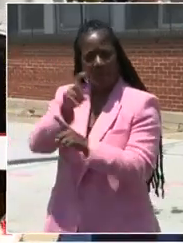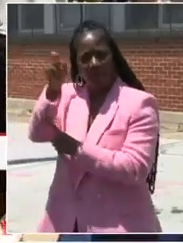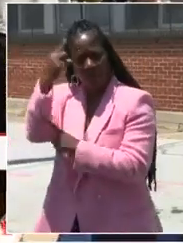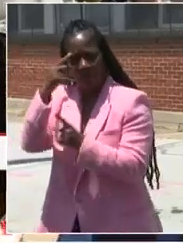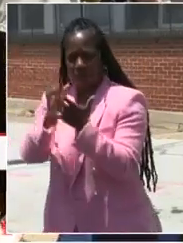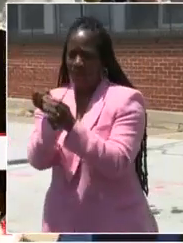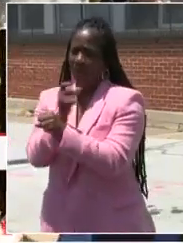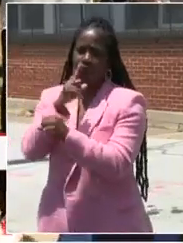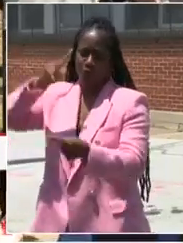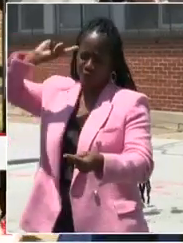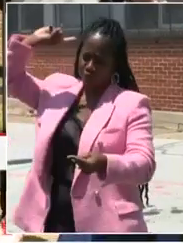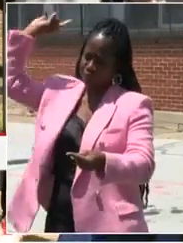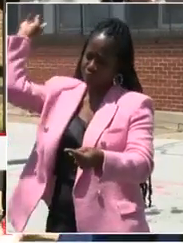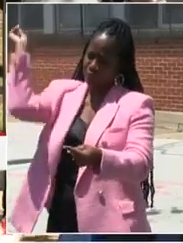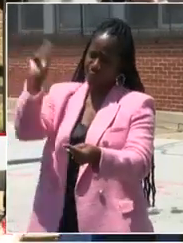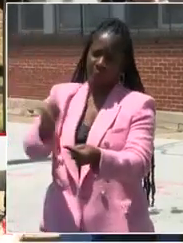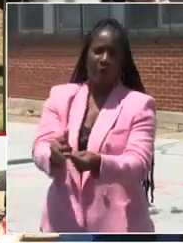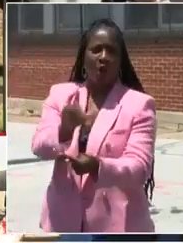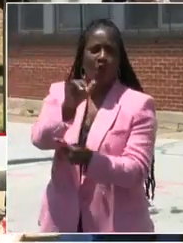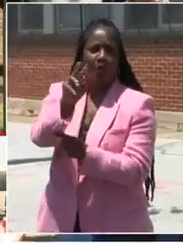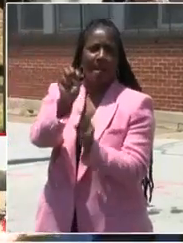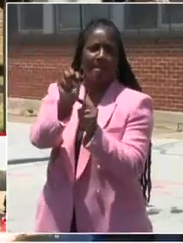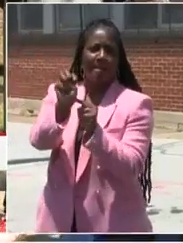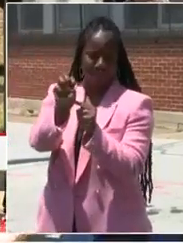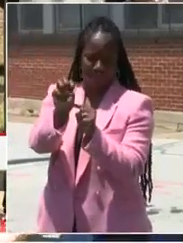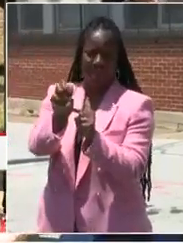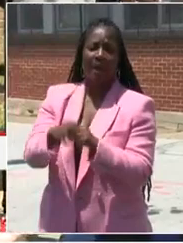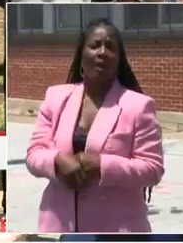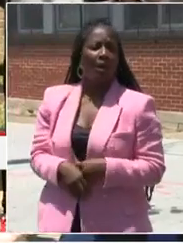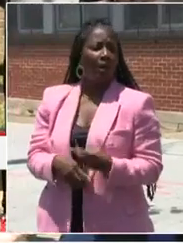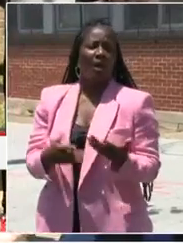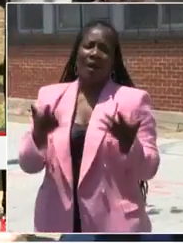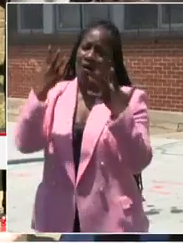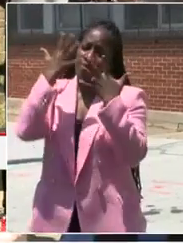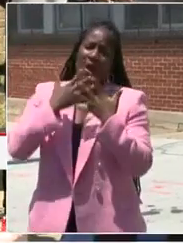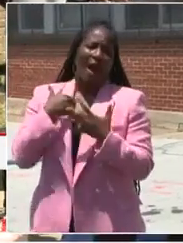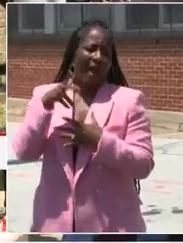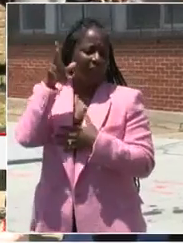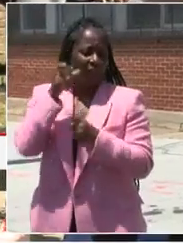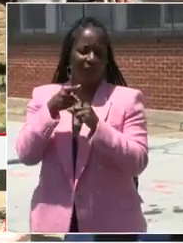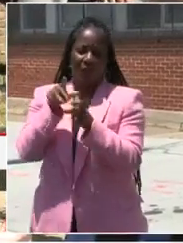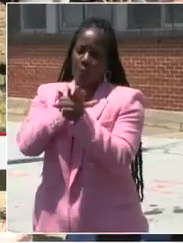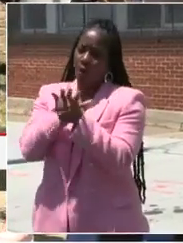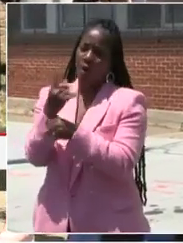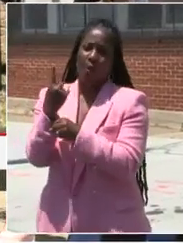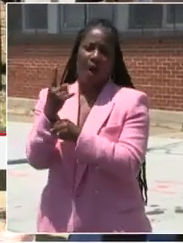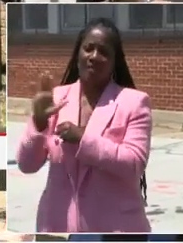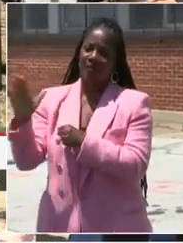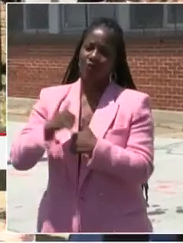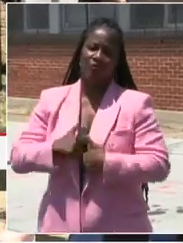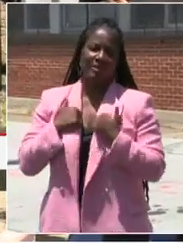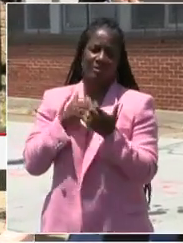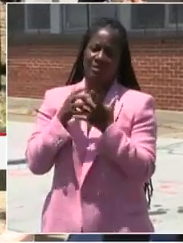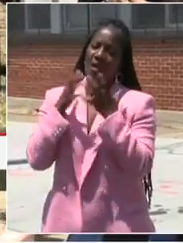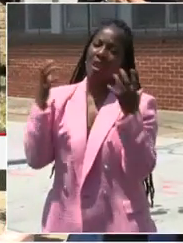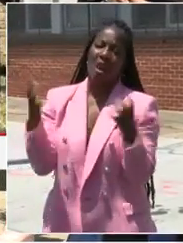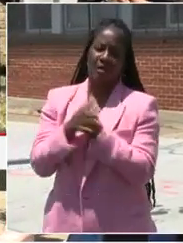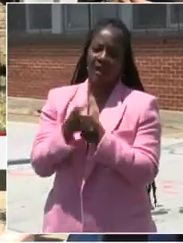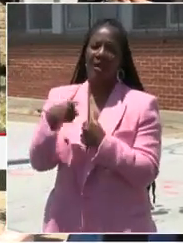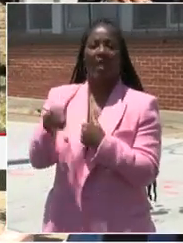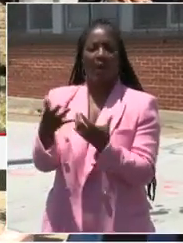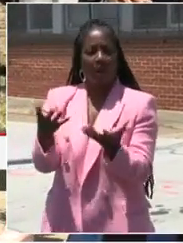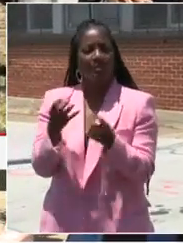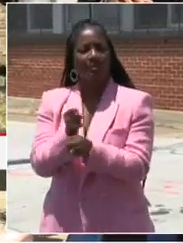to drive down crime in our city. And unfortunately, I hear from Ward 1 residents a lot that they want to